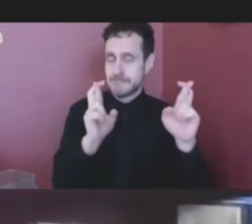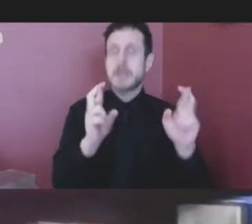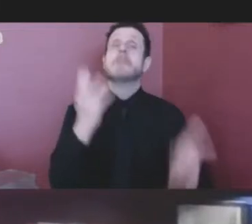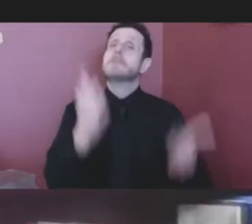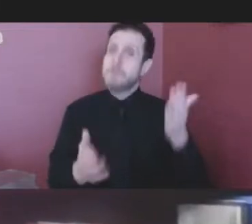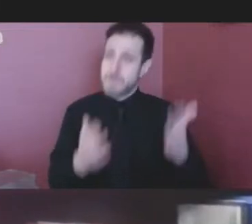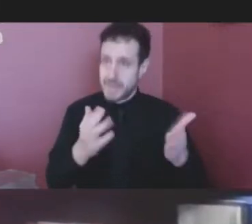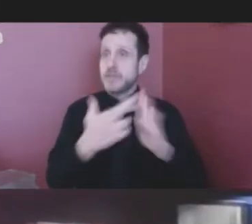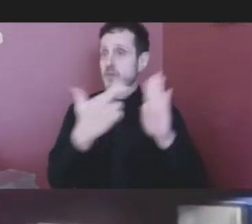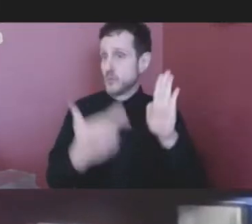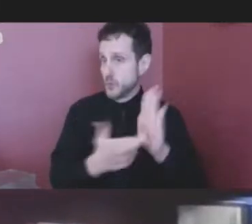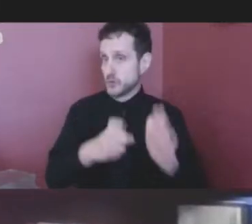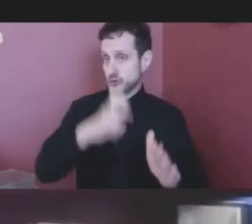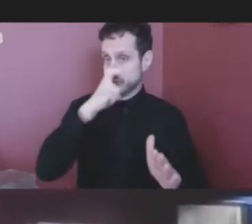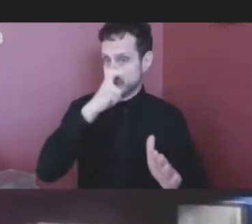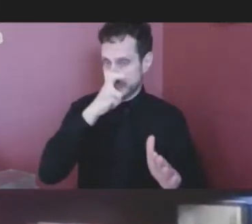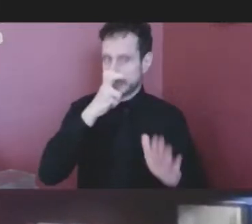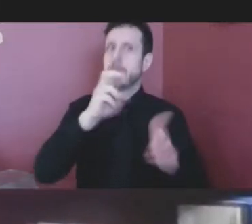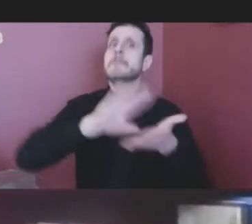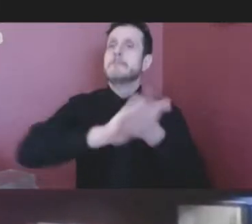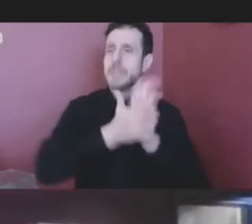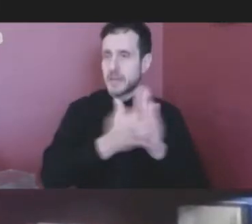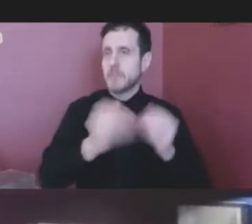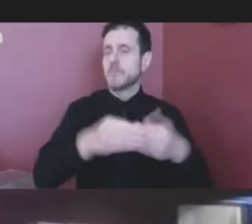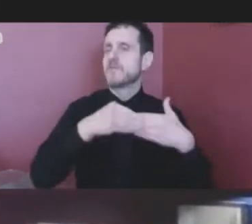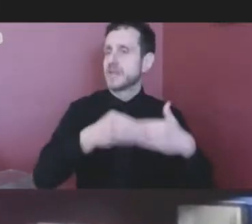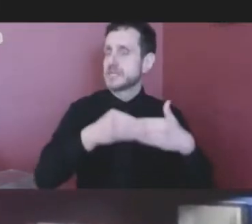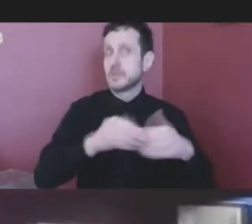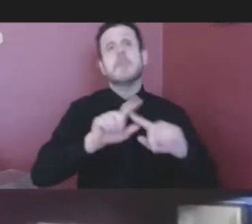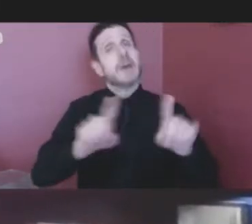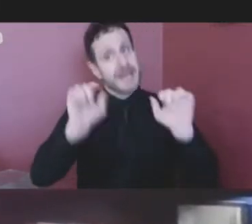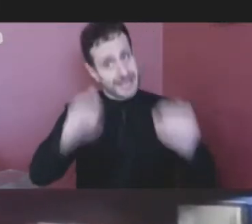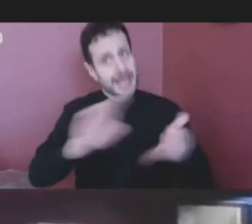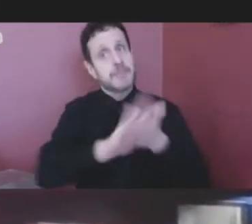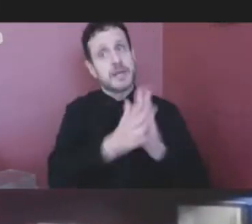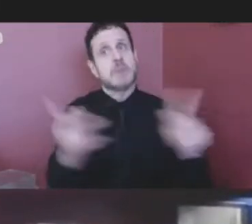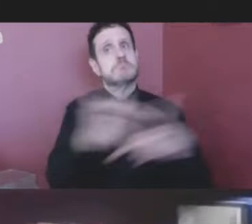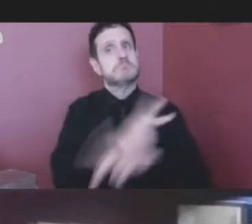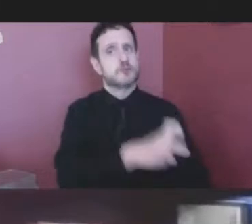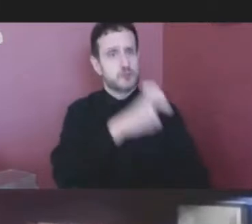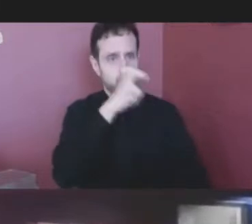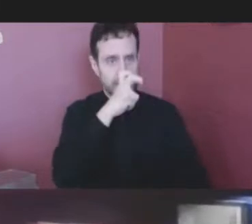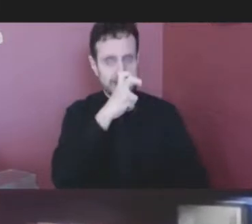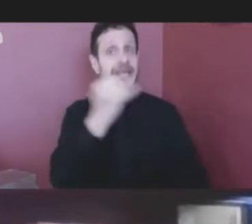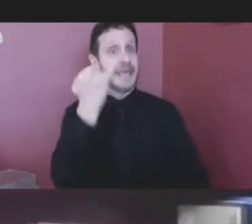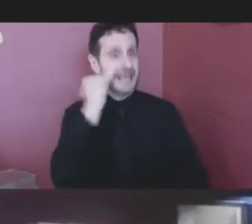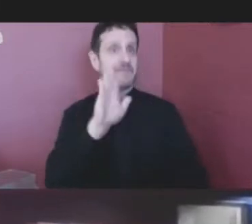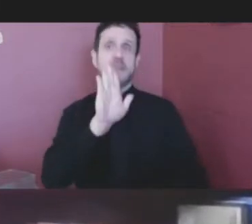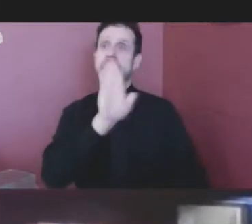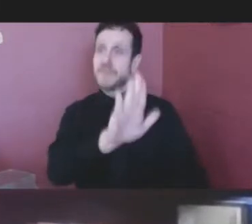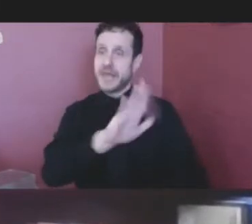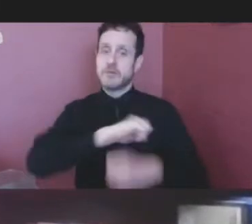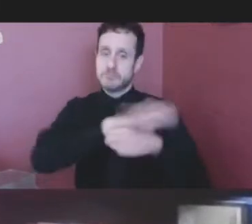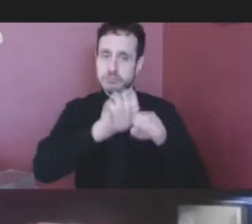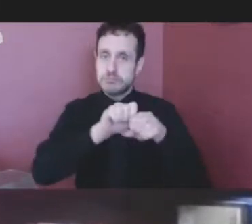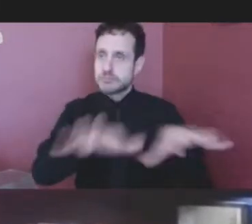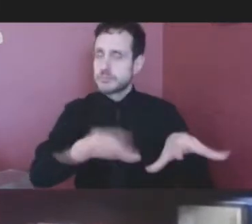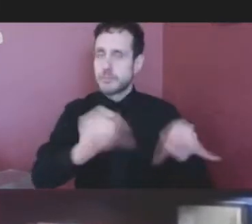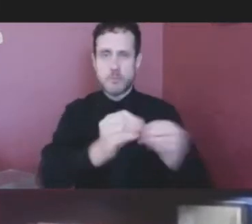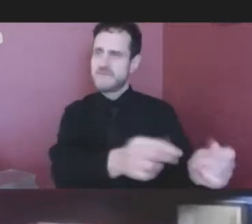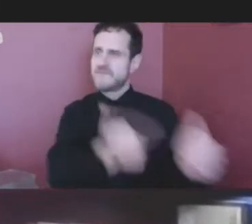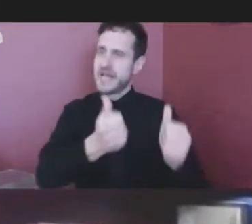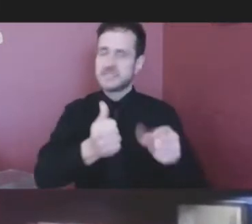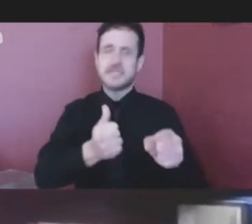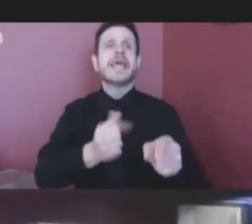could be maintained or even strengthened. To a large extent, the path forward will be up to the residents of Region 1. I